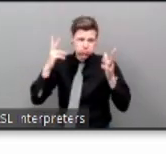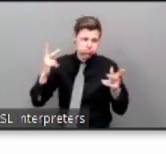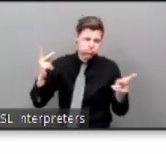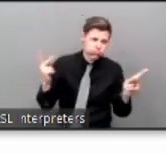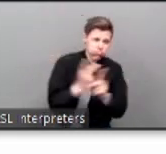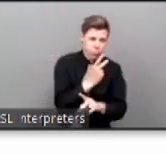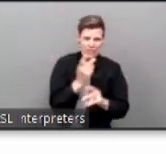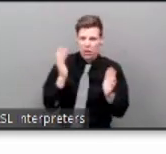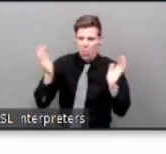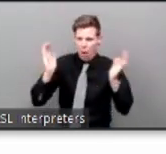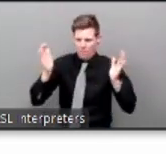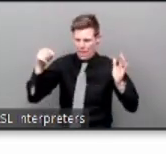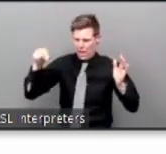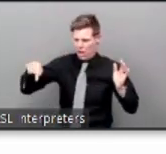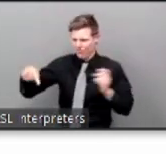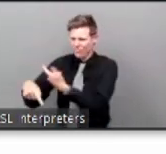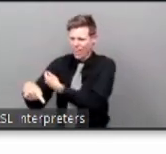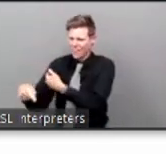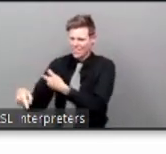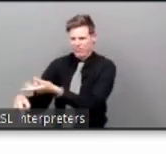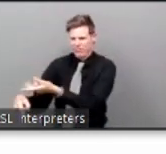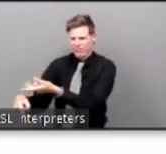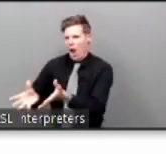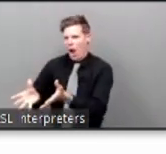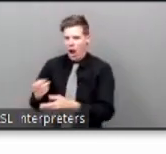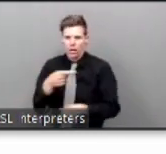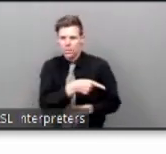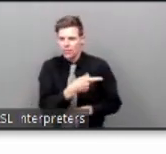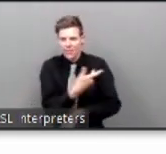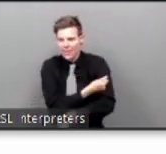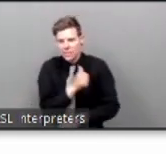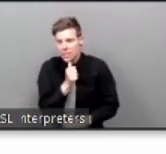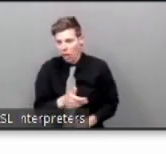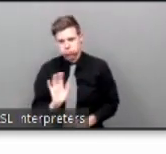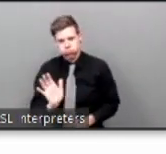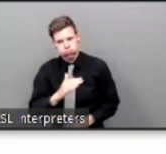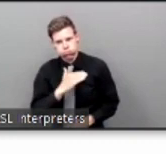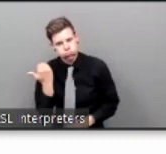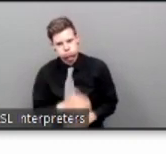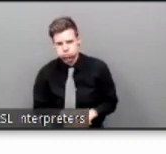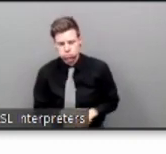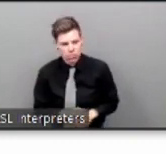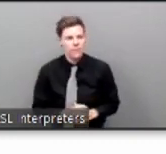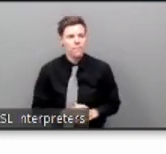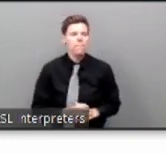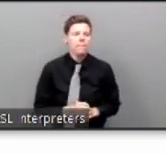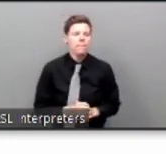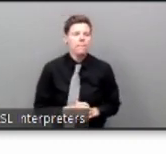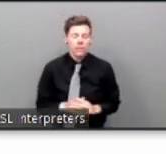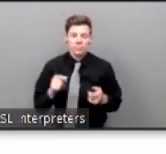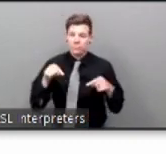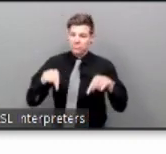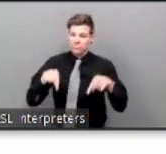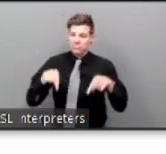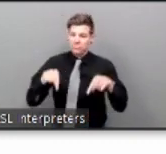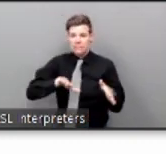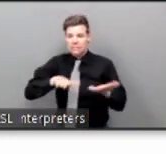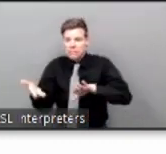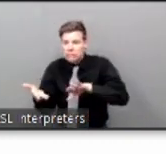now, and this is this sort of the pandemic amongst the vaccinated, death rates among unvaccinated people